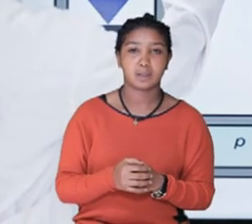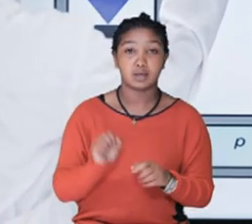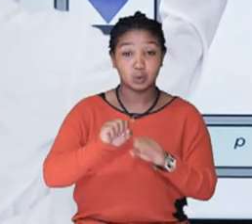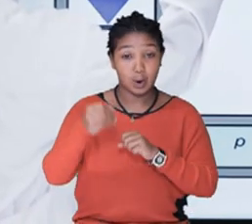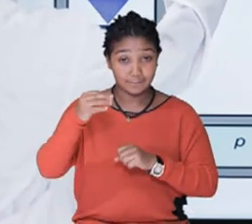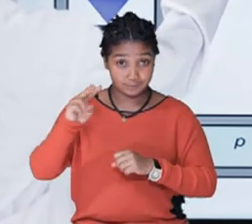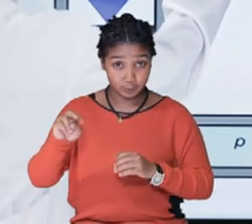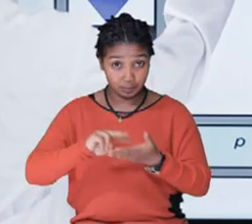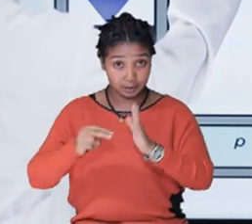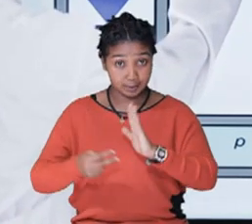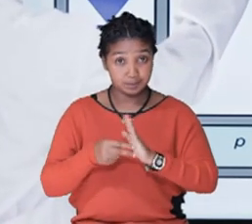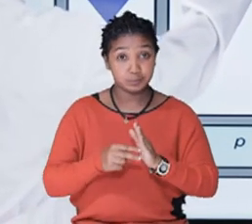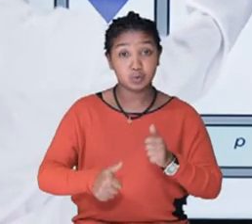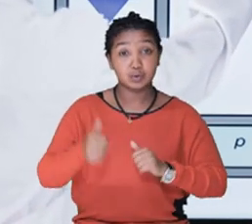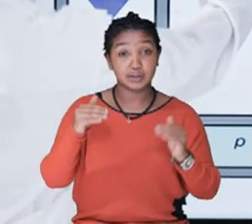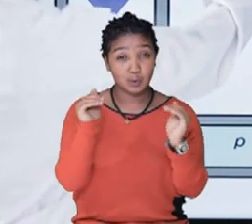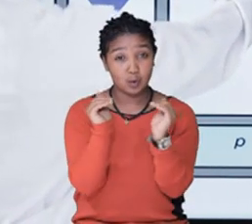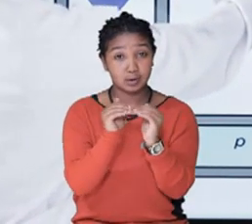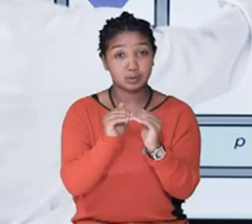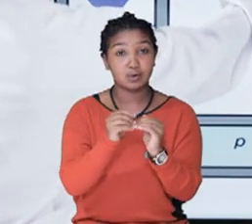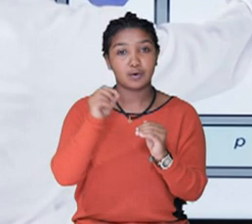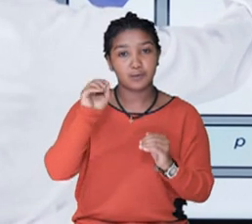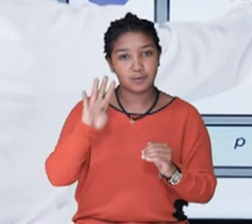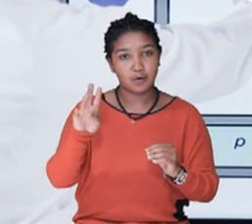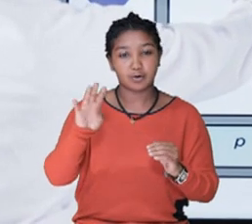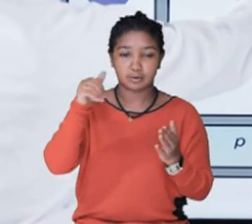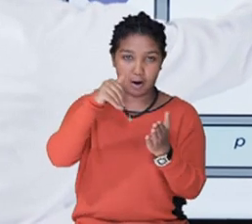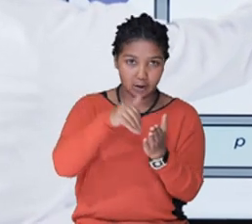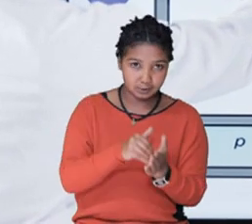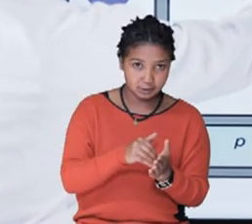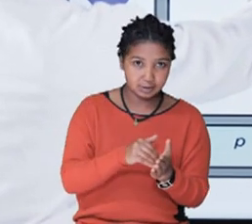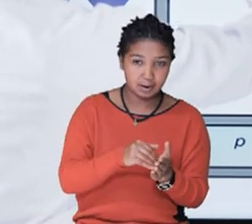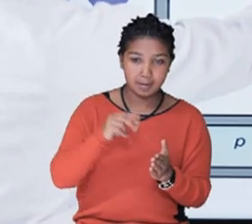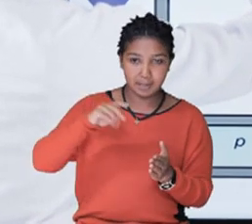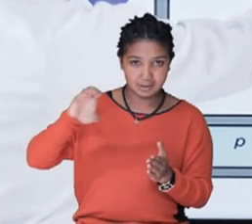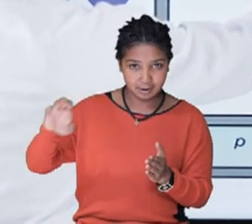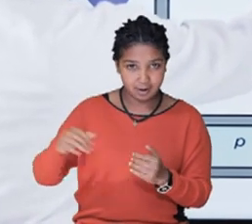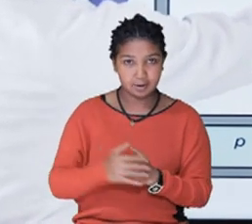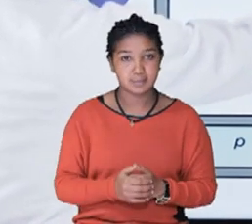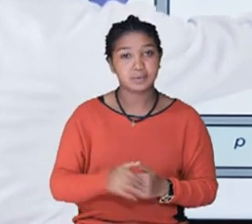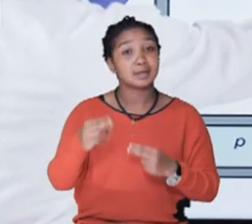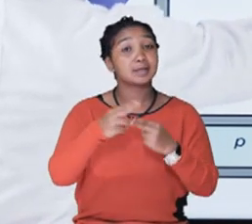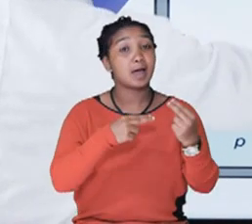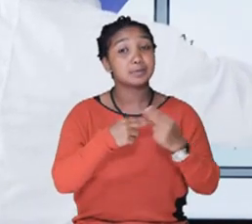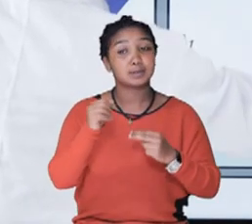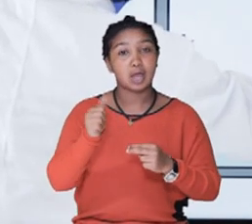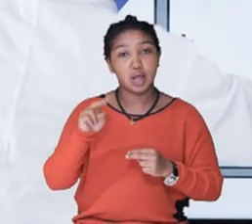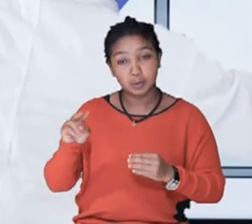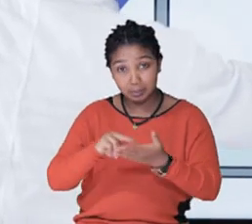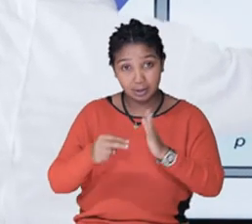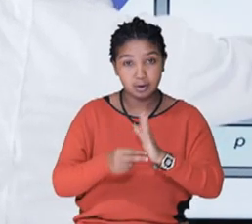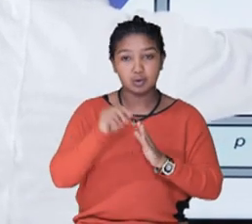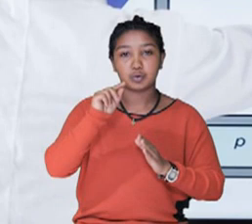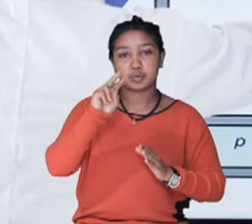So F2 means which is equals to 4,000 Pascal times A2, we say